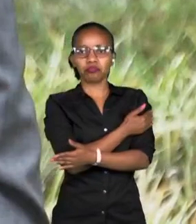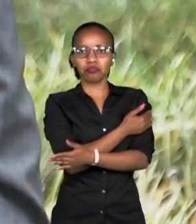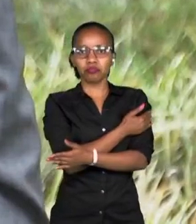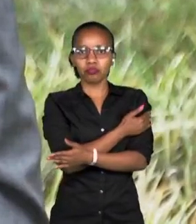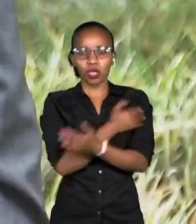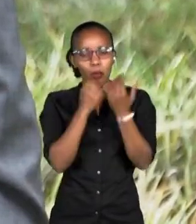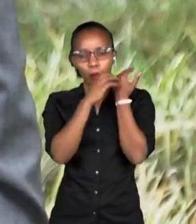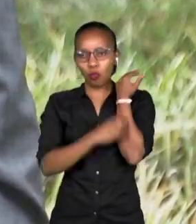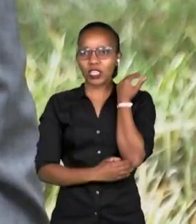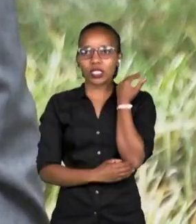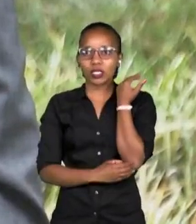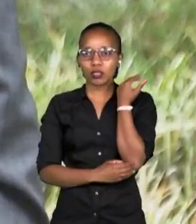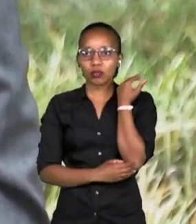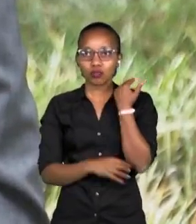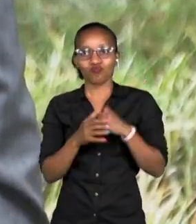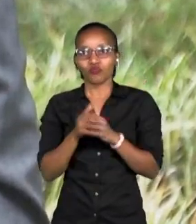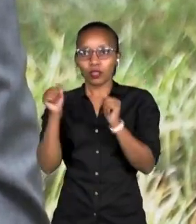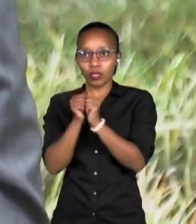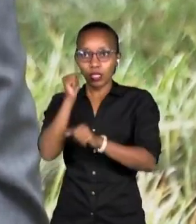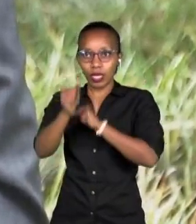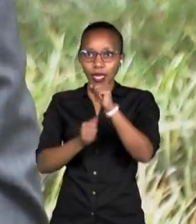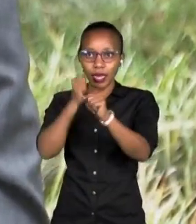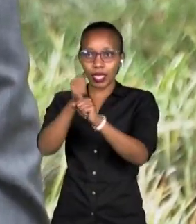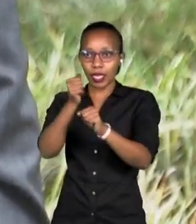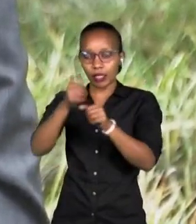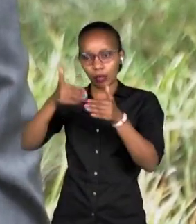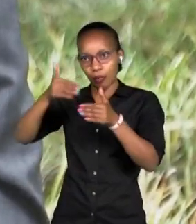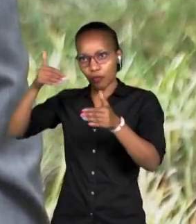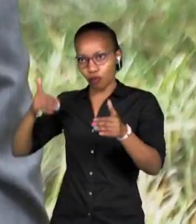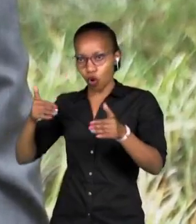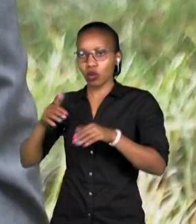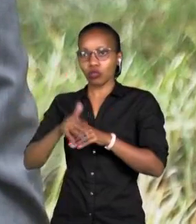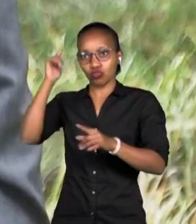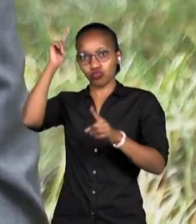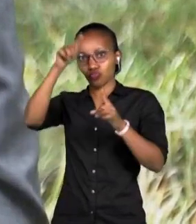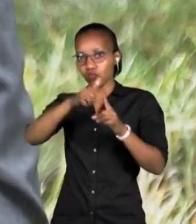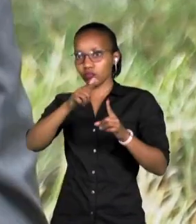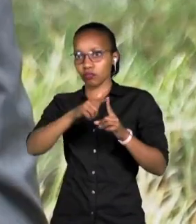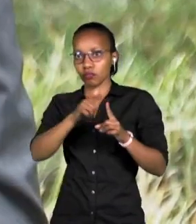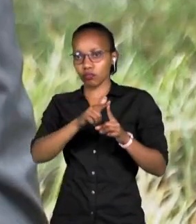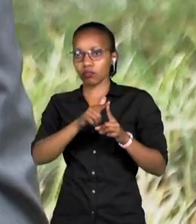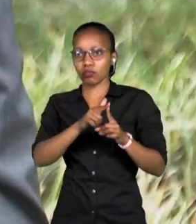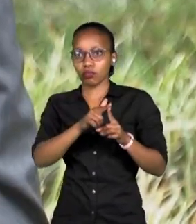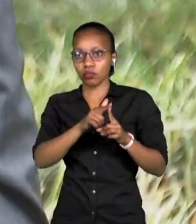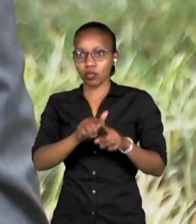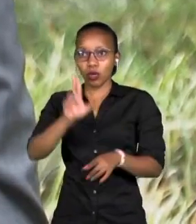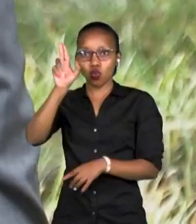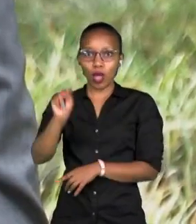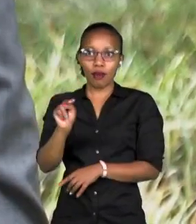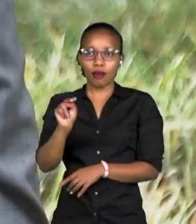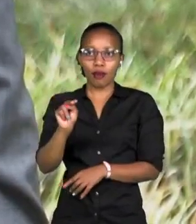eliminated poverty some 10 years before the original target, which was stipulated by the United